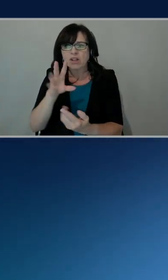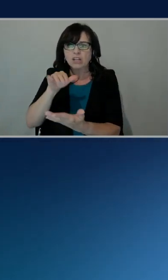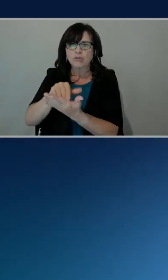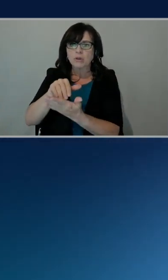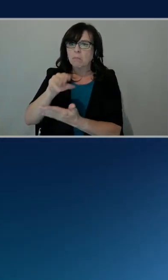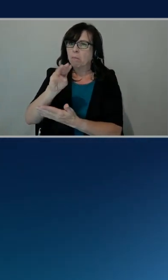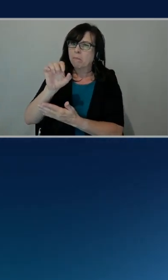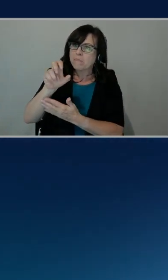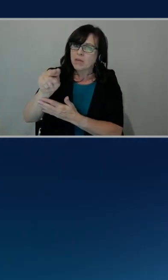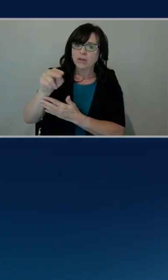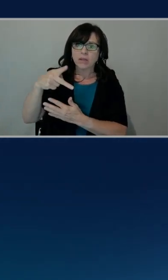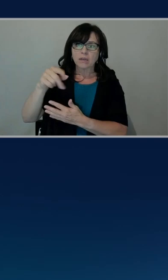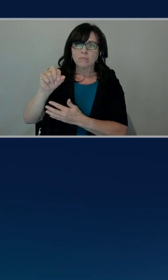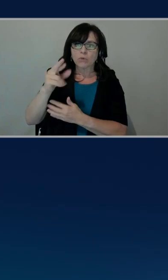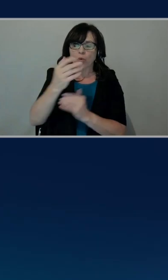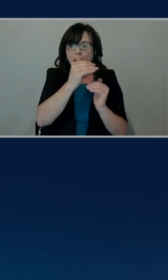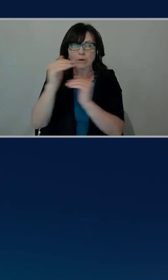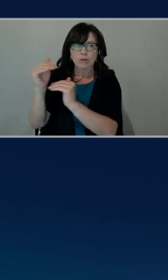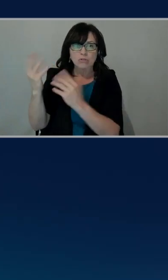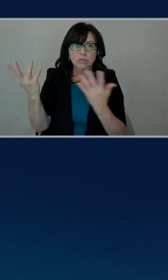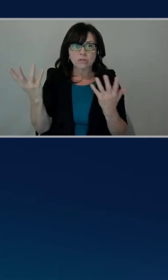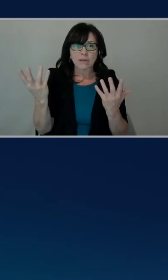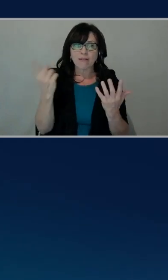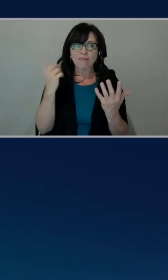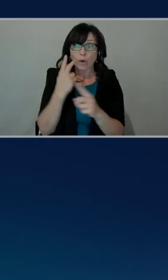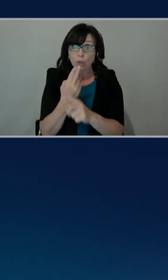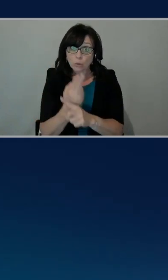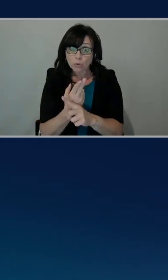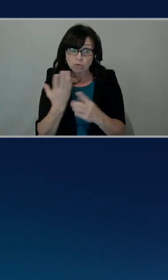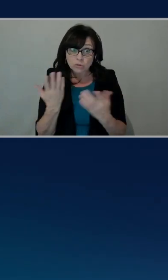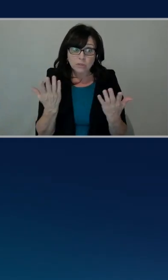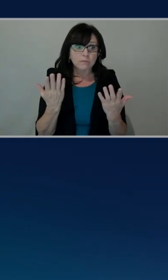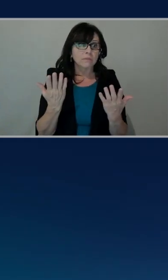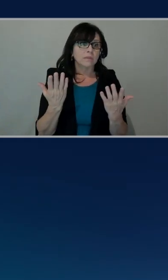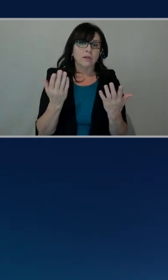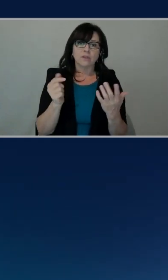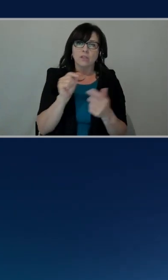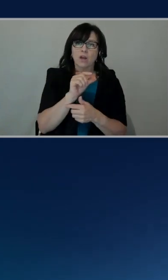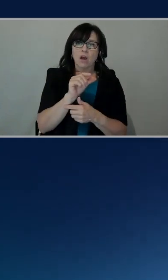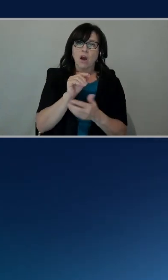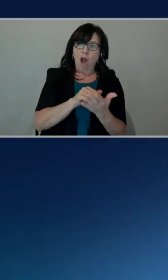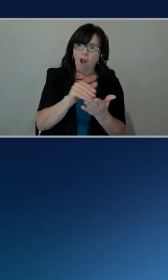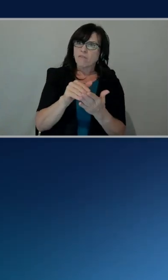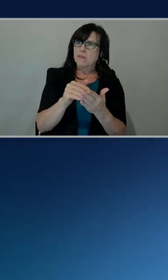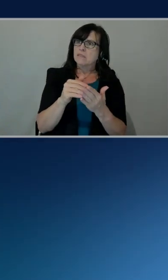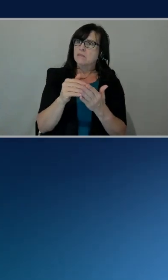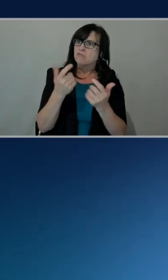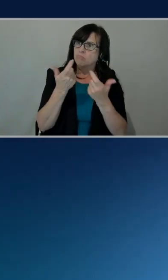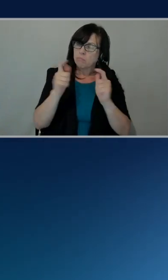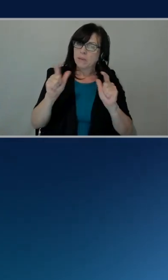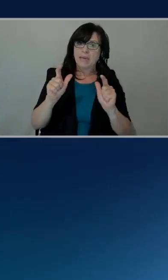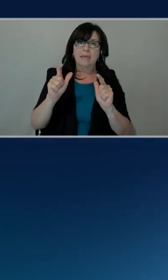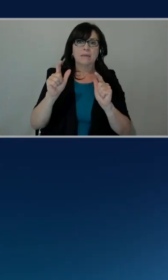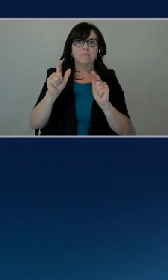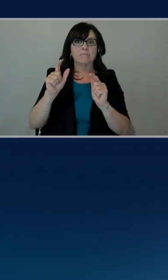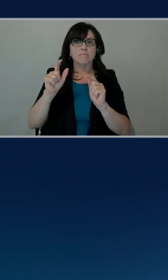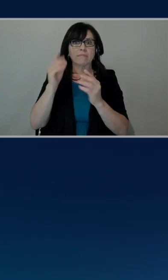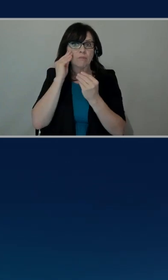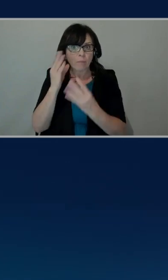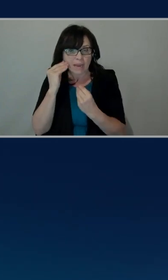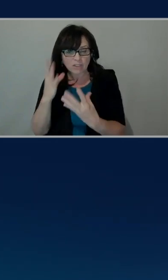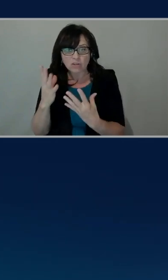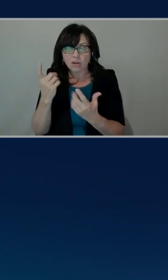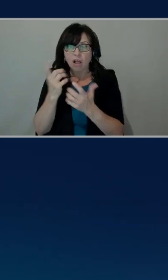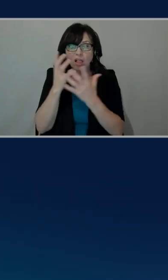sizes. And when it comes to usage, there are offline use cases with very large batch sizes, and at the same time, real-time and